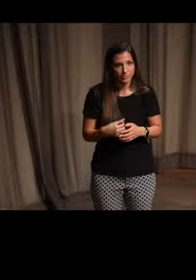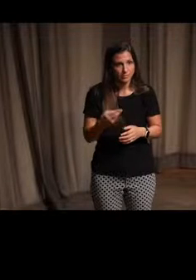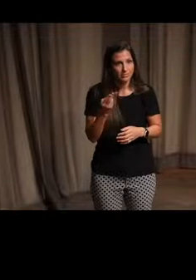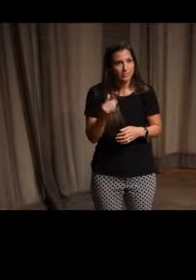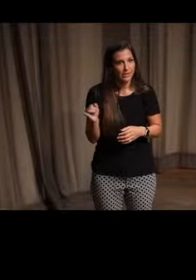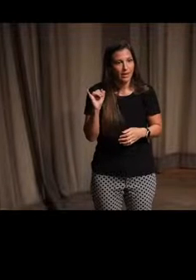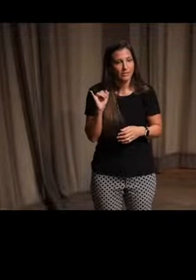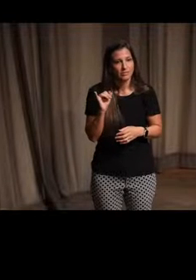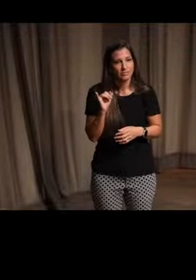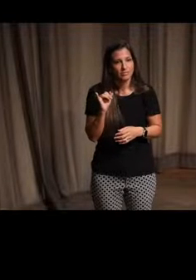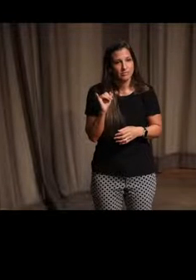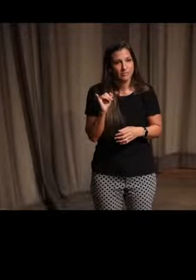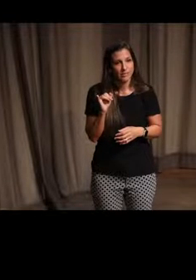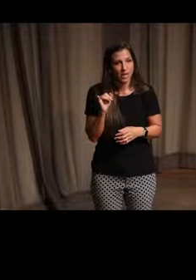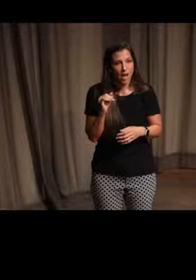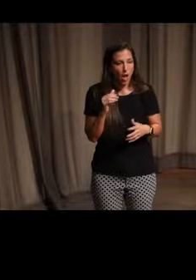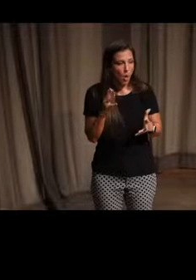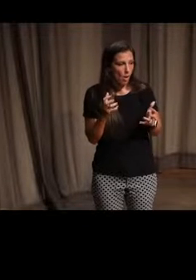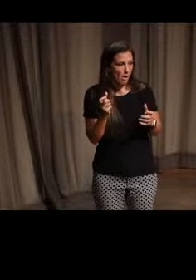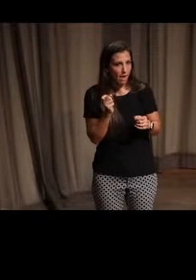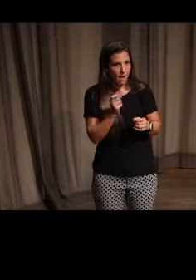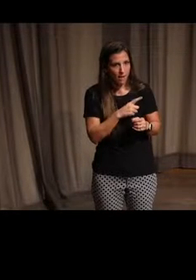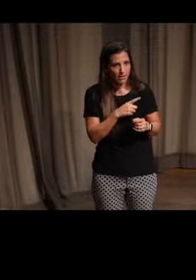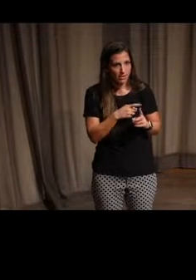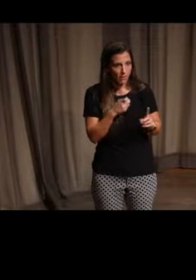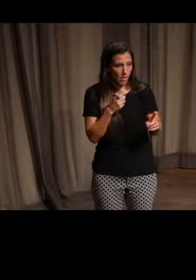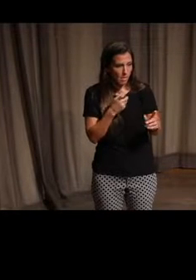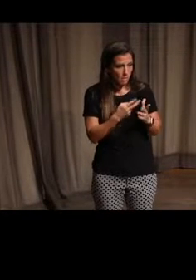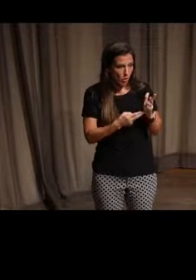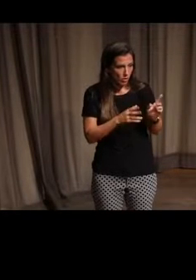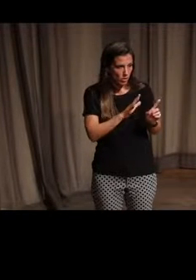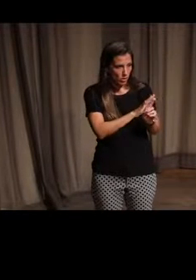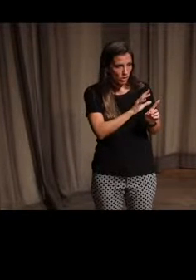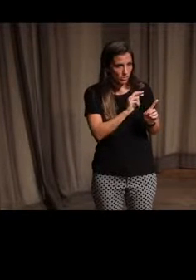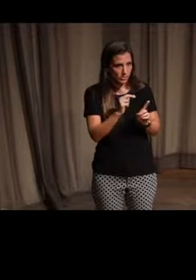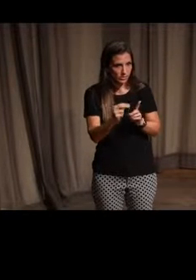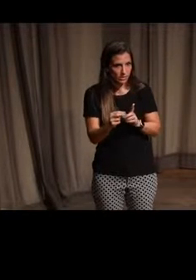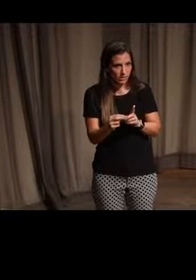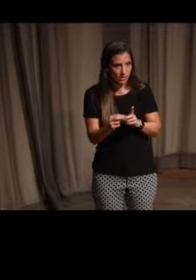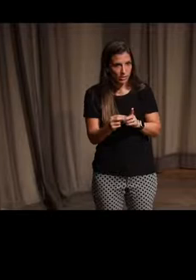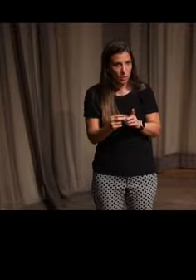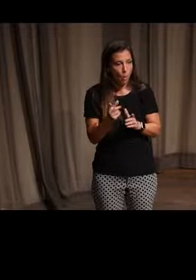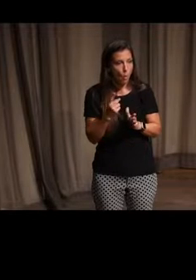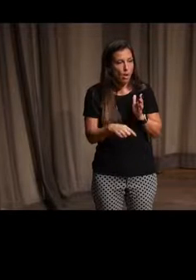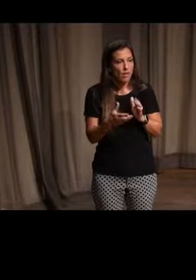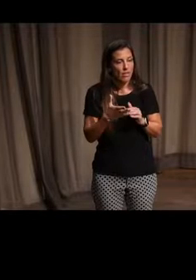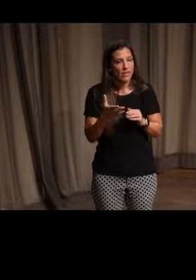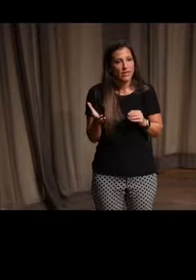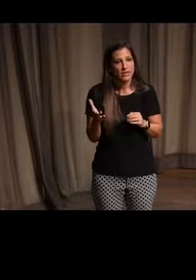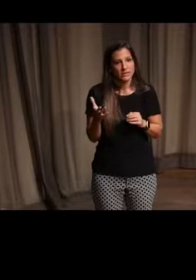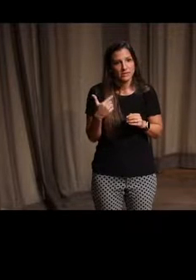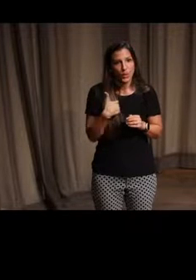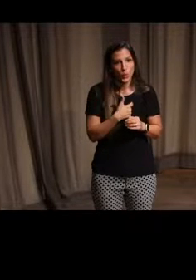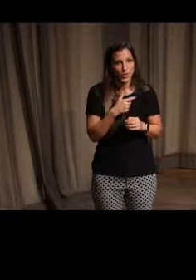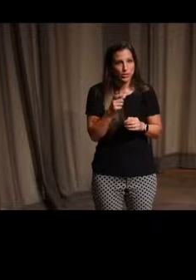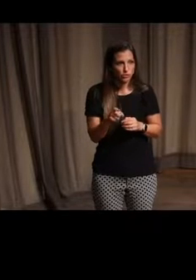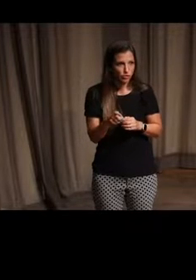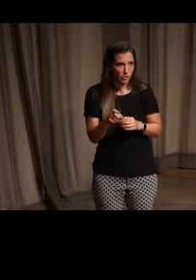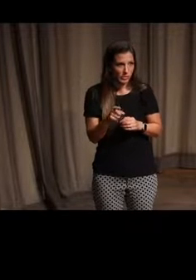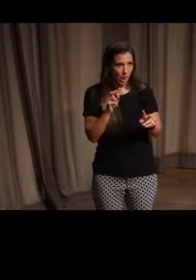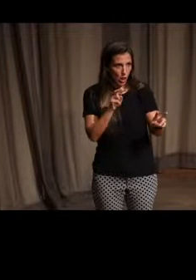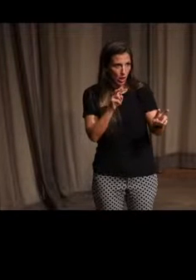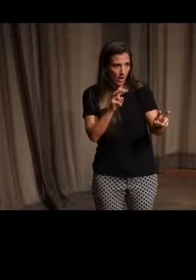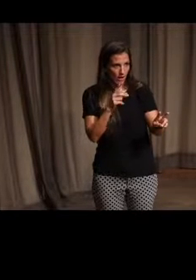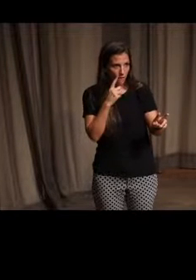Hi, I want to ask from both of your vantage points, what are the things that we should be on